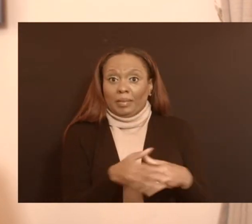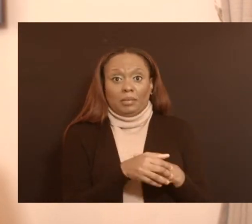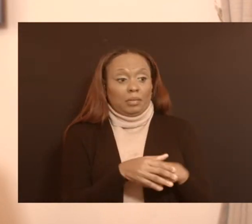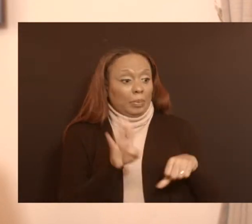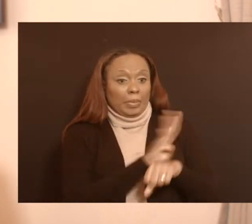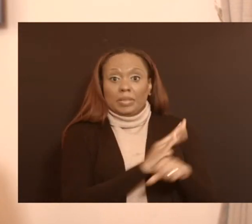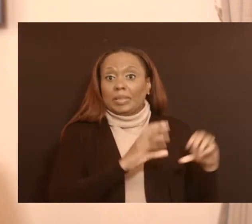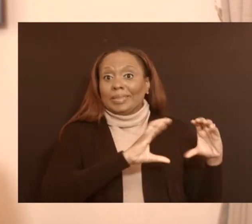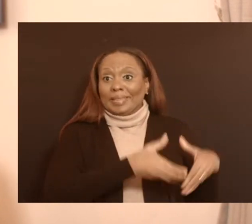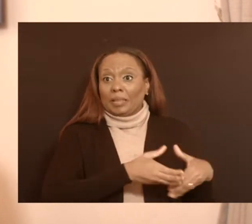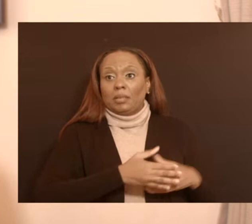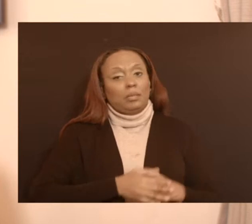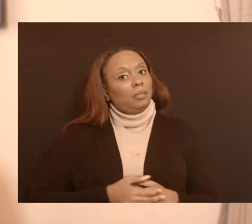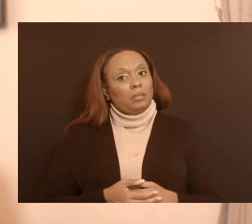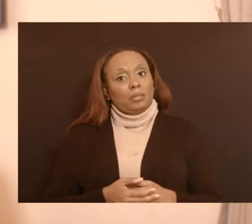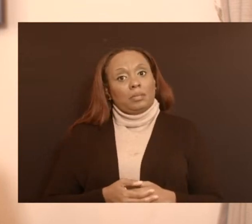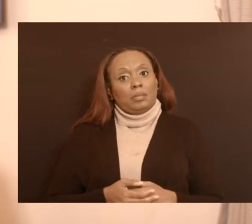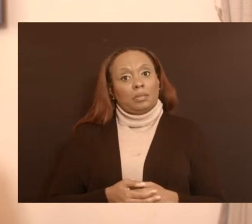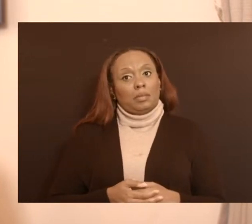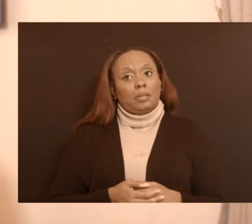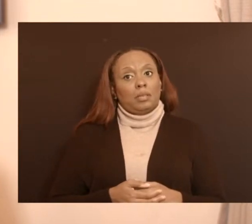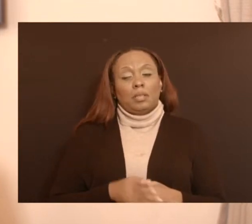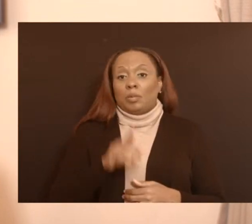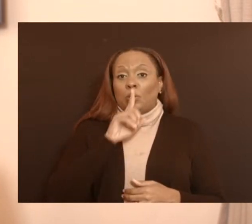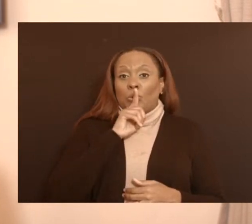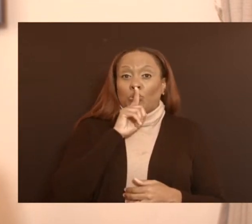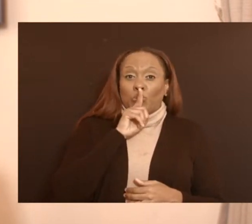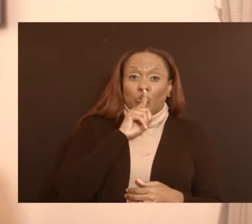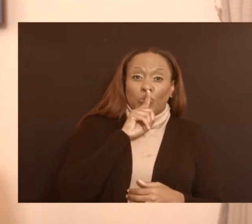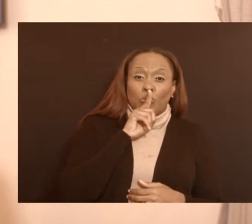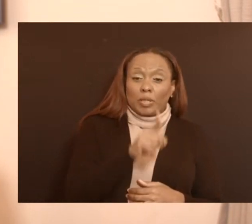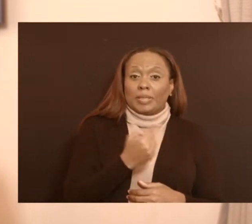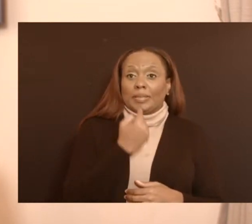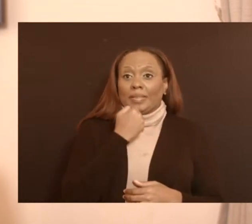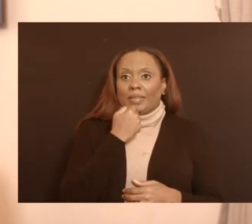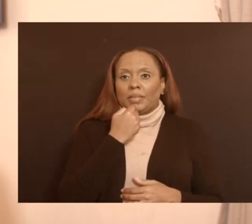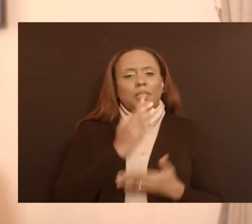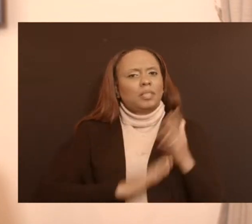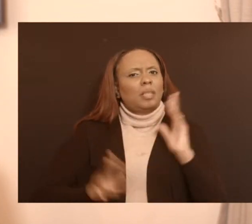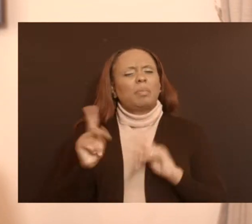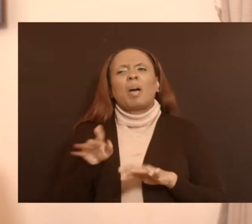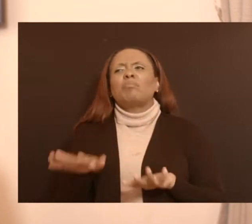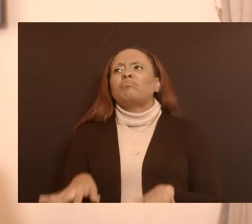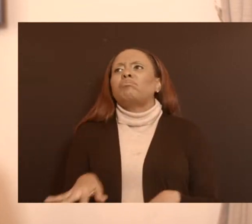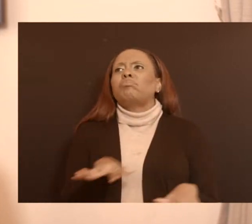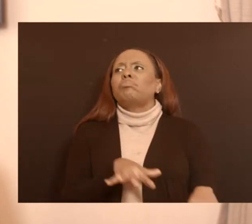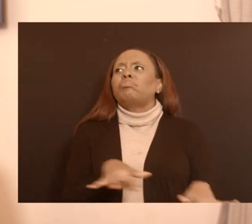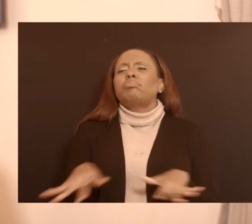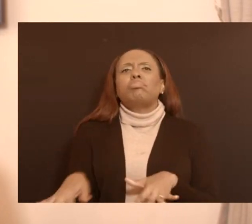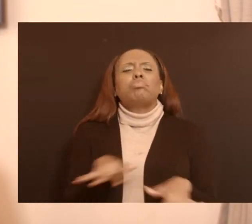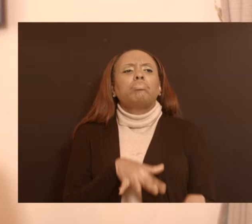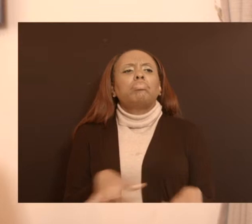Those cases are very close to us. So what we're seeing is some complacency with persons in